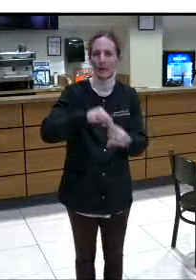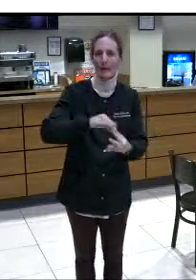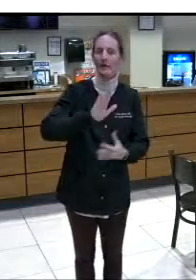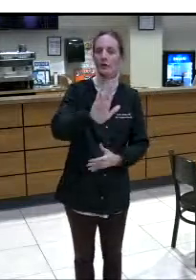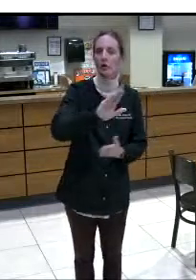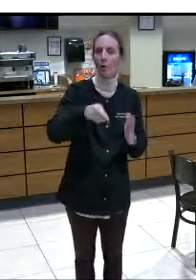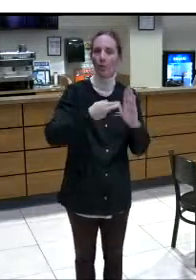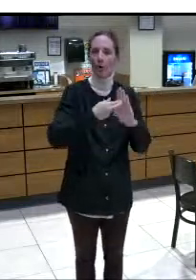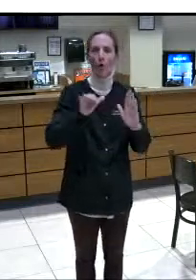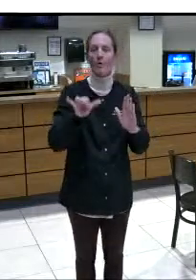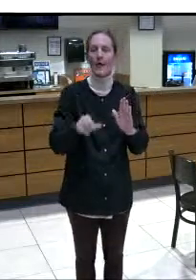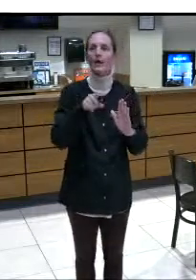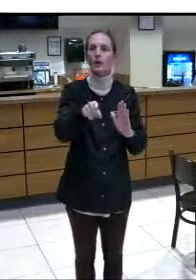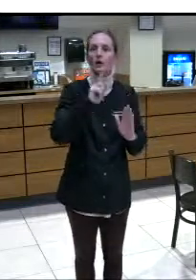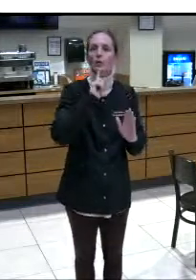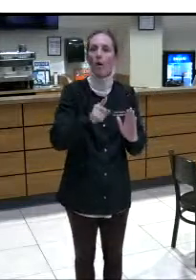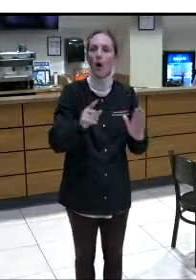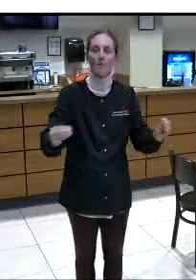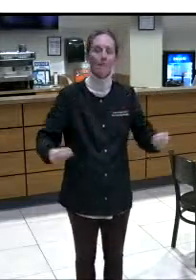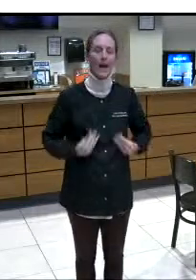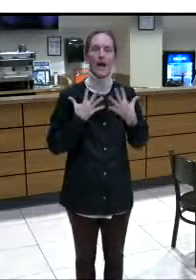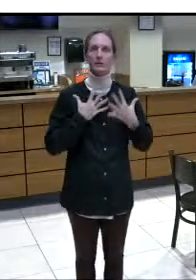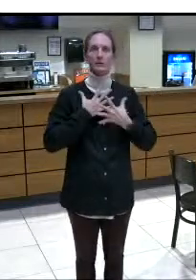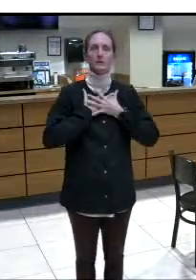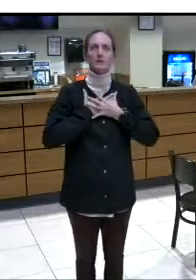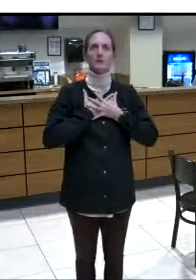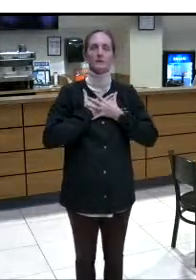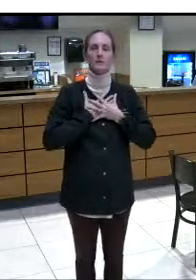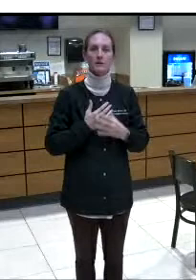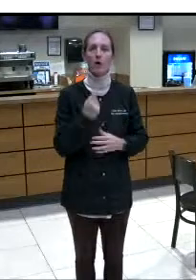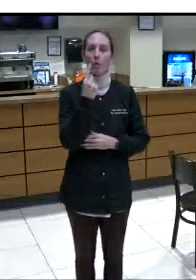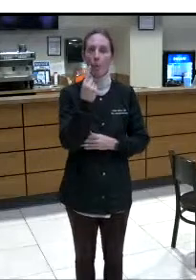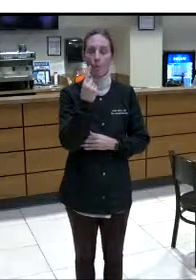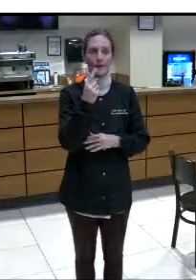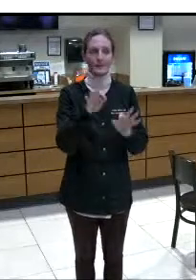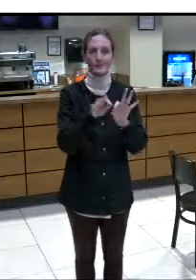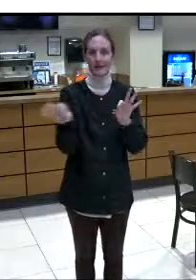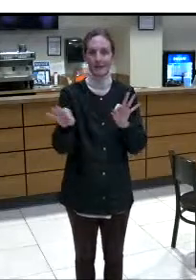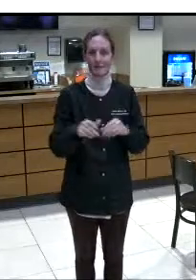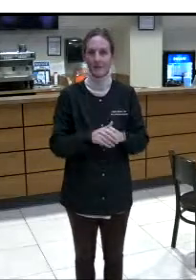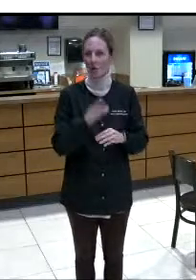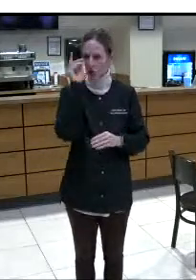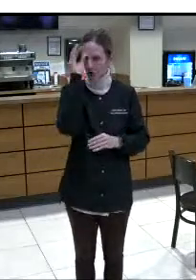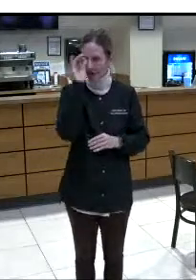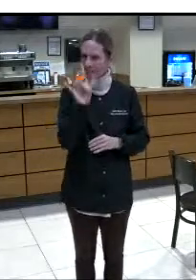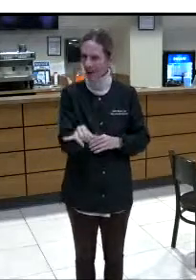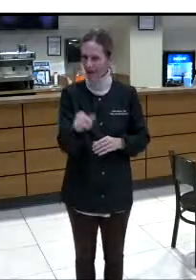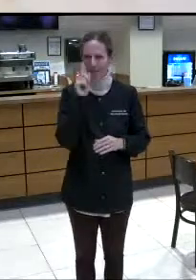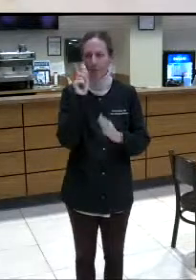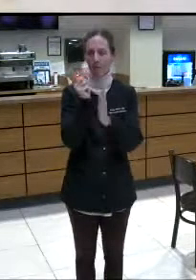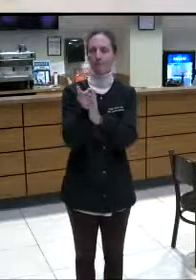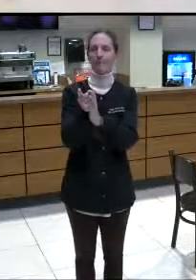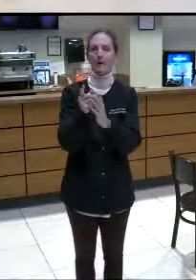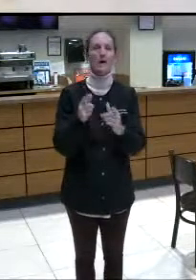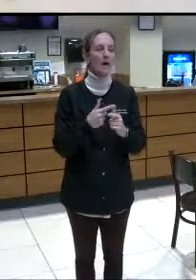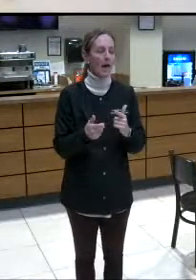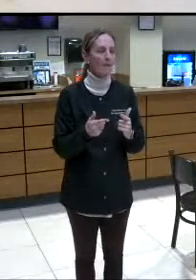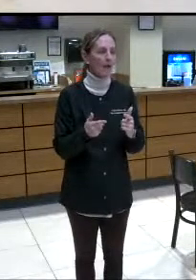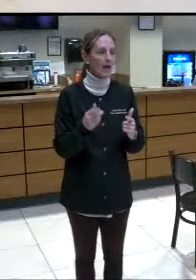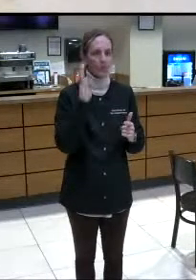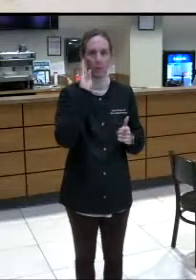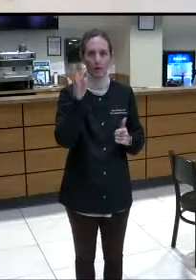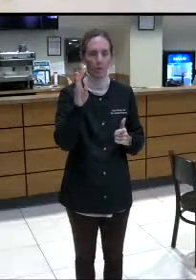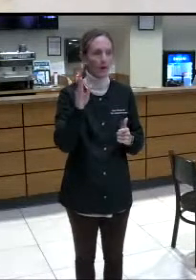are passionate? You get 1 sentence. So think about that for a moment and then come around